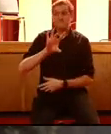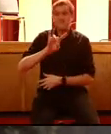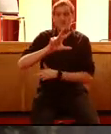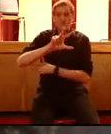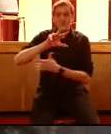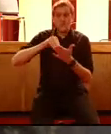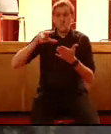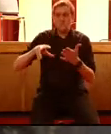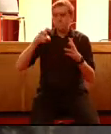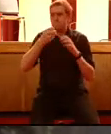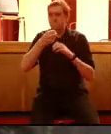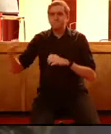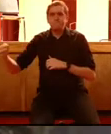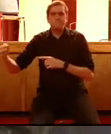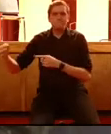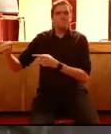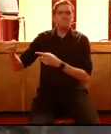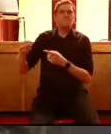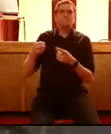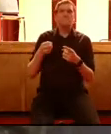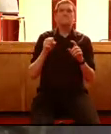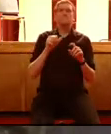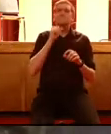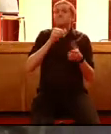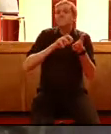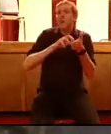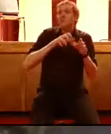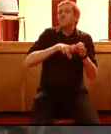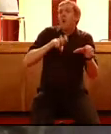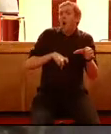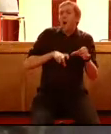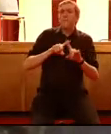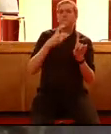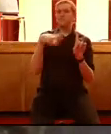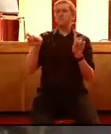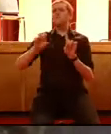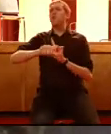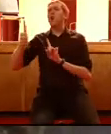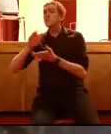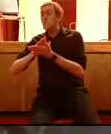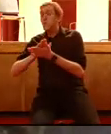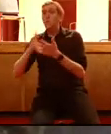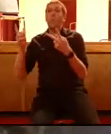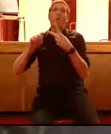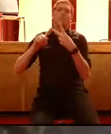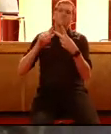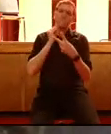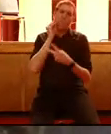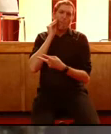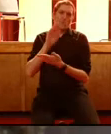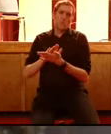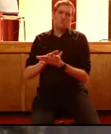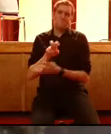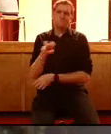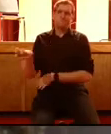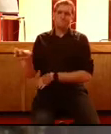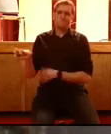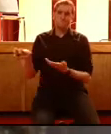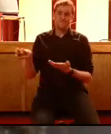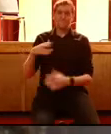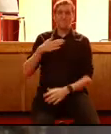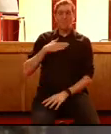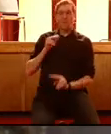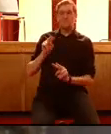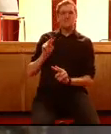as a dropout, which means they either had to transfer to another school or they were removed to homeschool. In my opinion, that